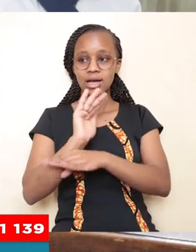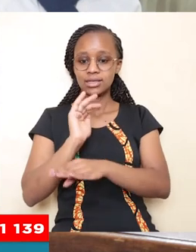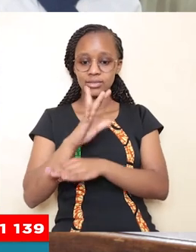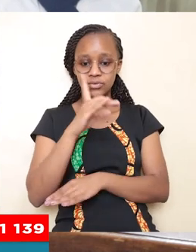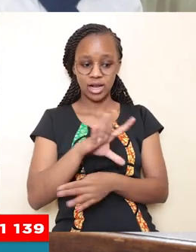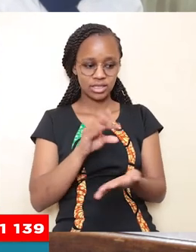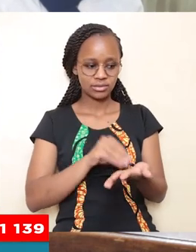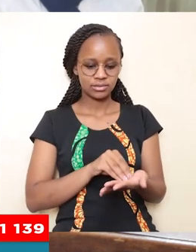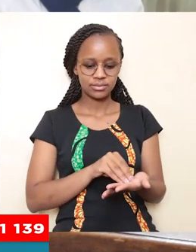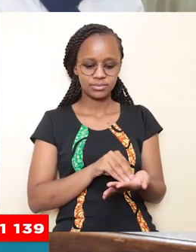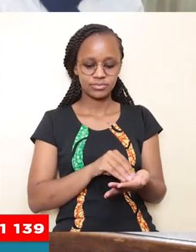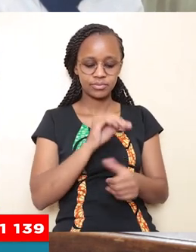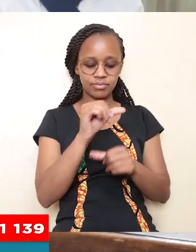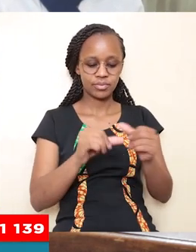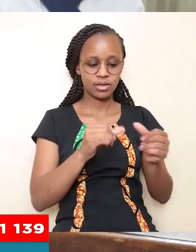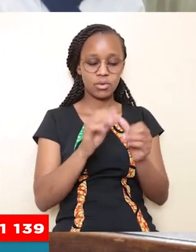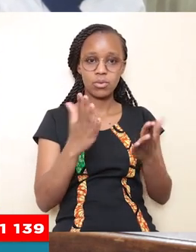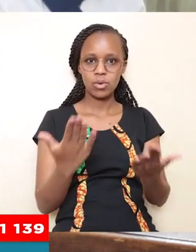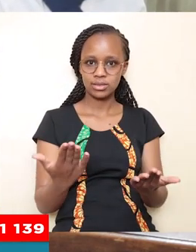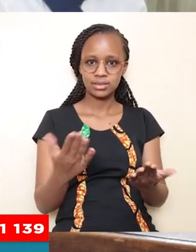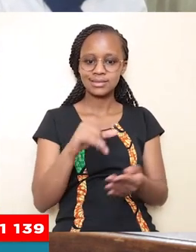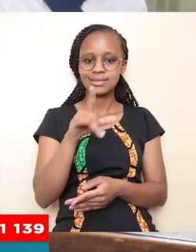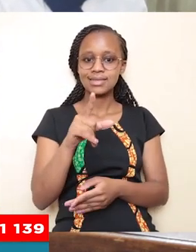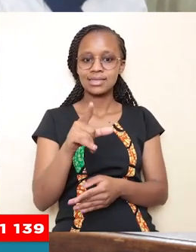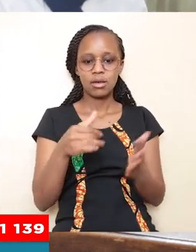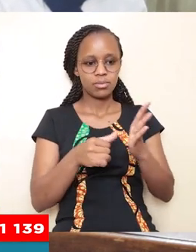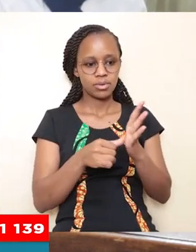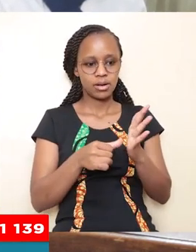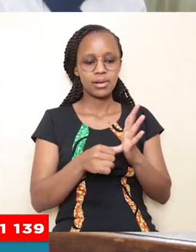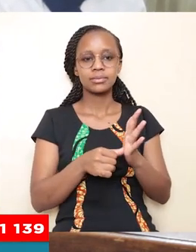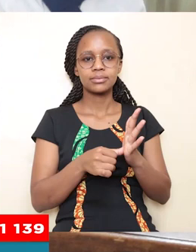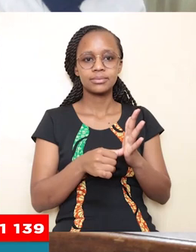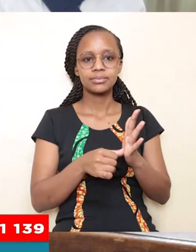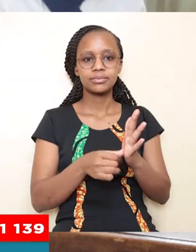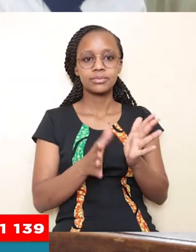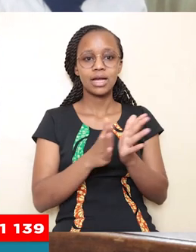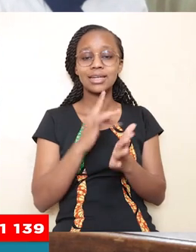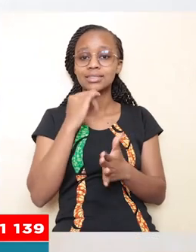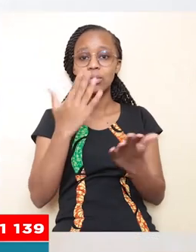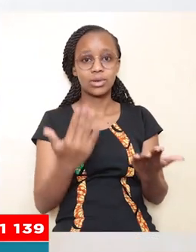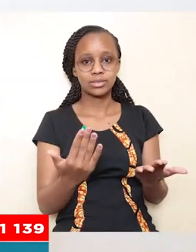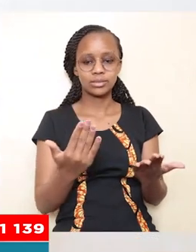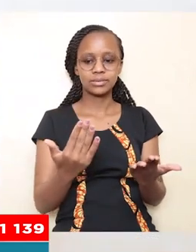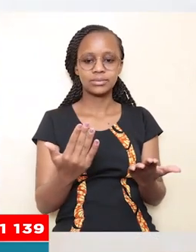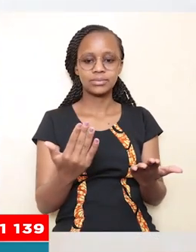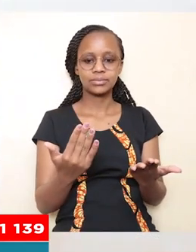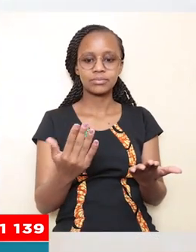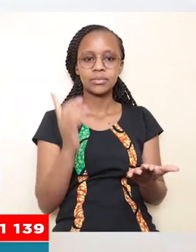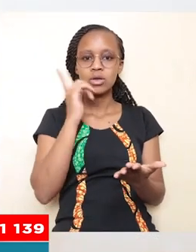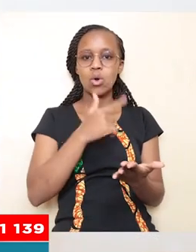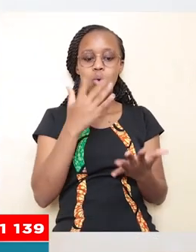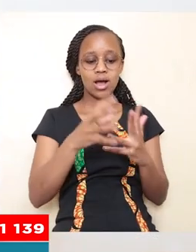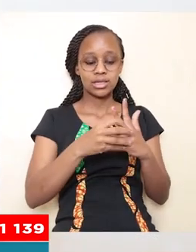him again about this matter. And he said to them,